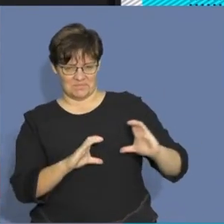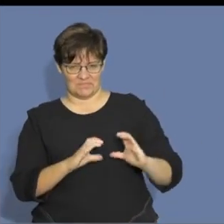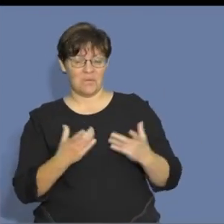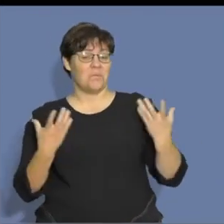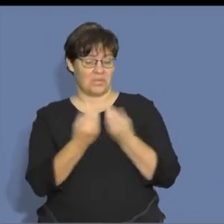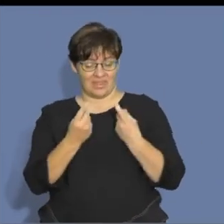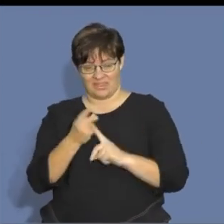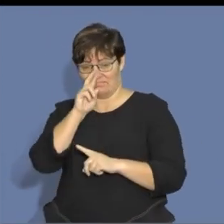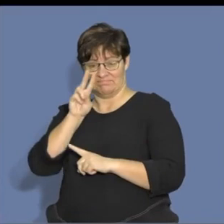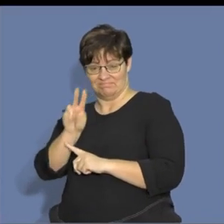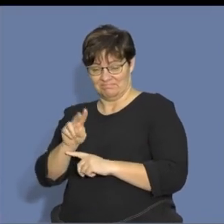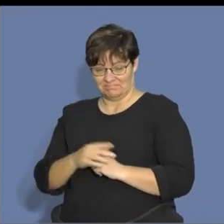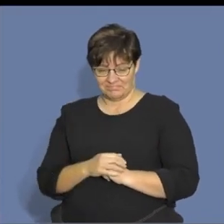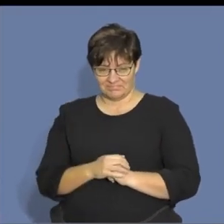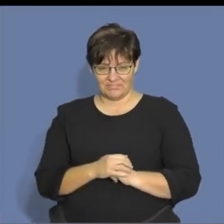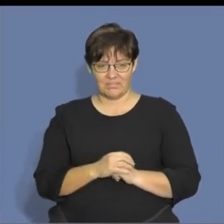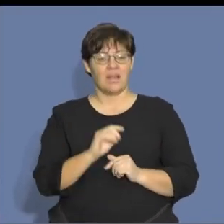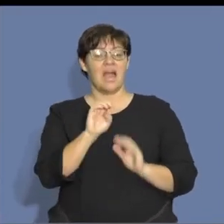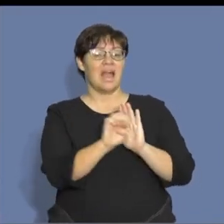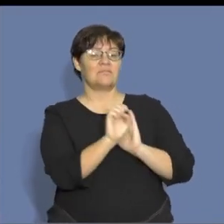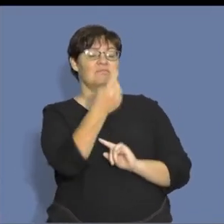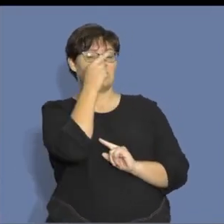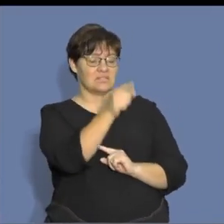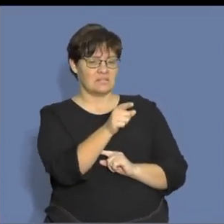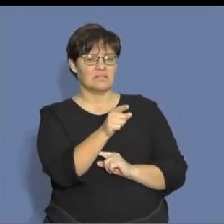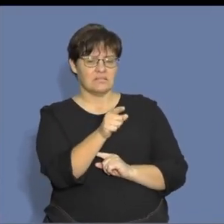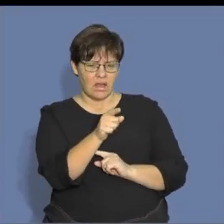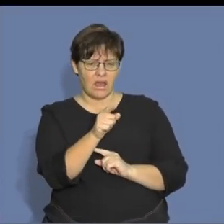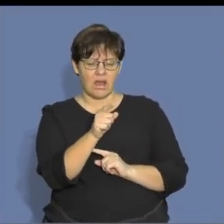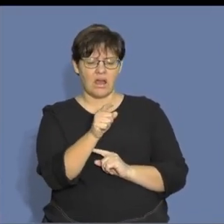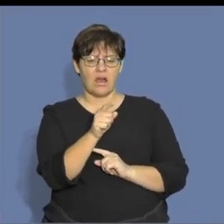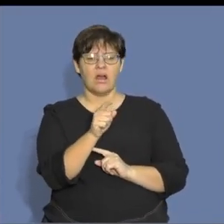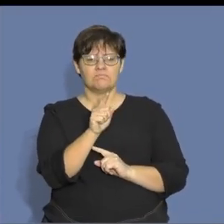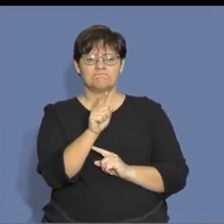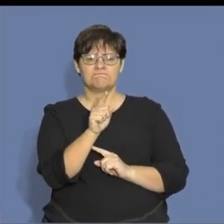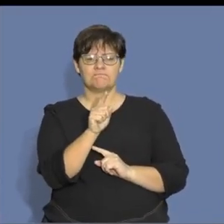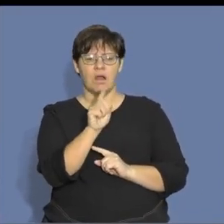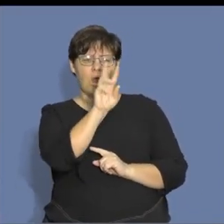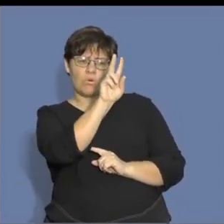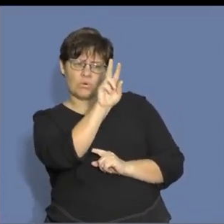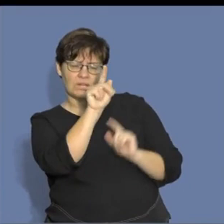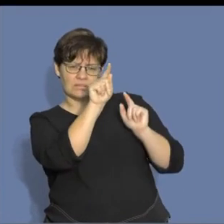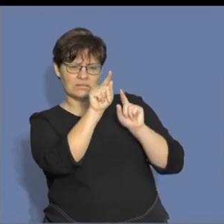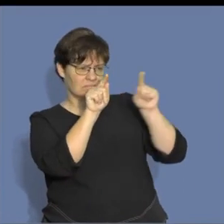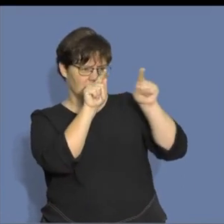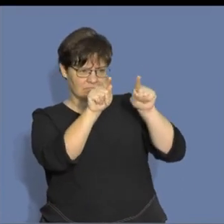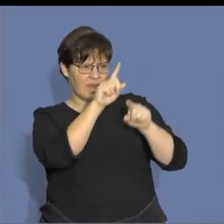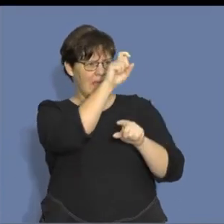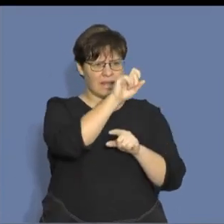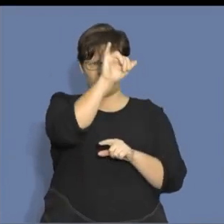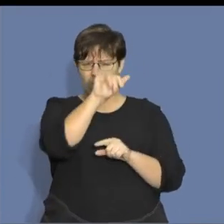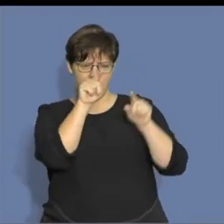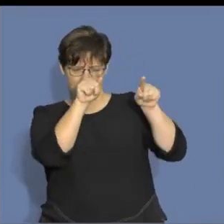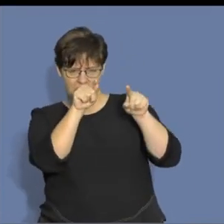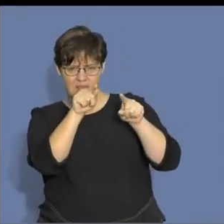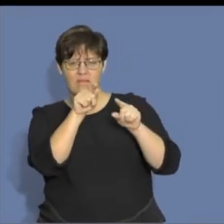the board. Our first example says, determine the coordinates of the circle center. So they want me to find where's the center of the circle and